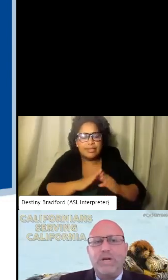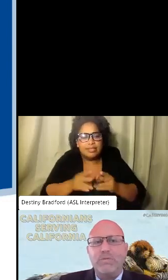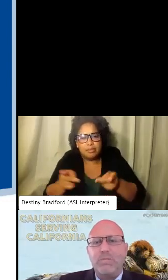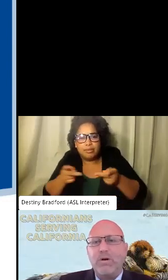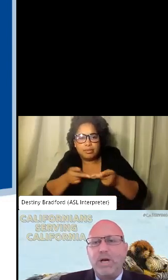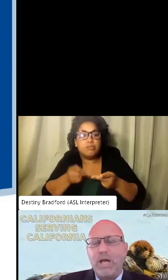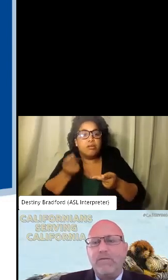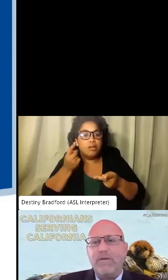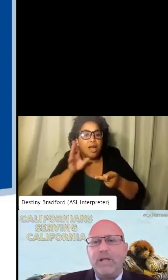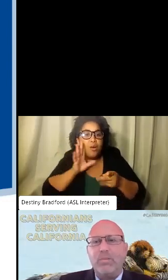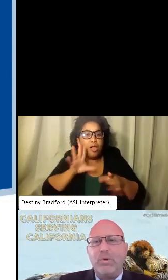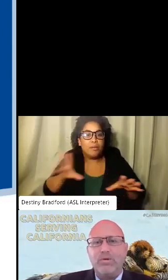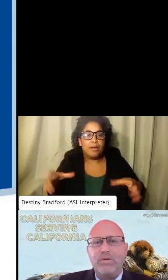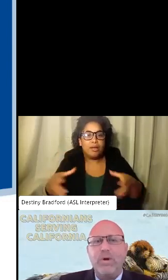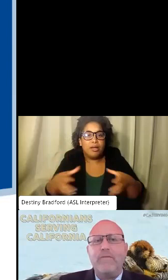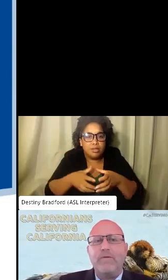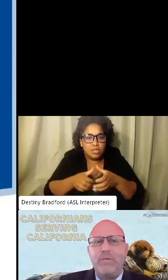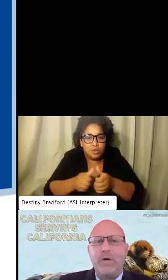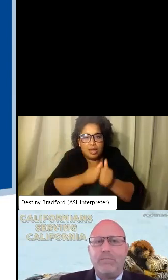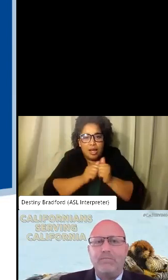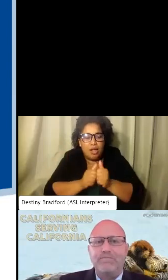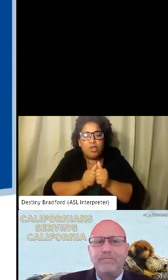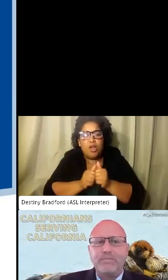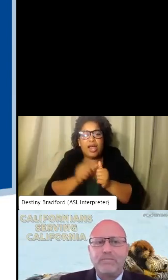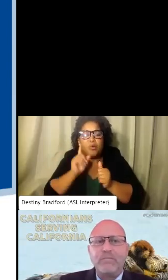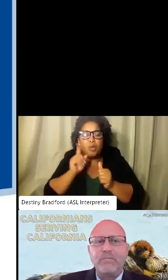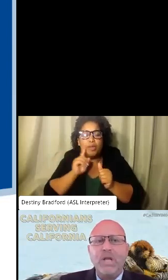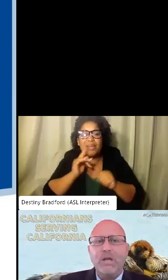be transparent and available to everyone.